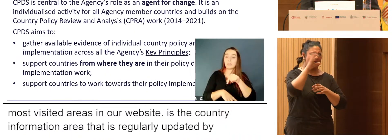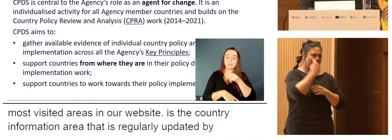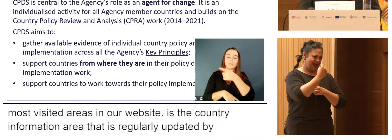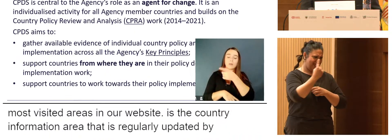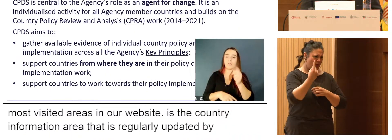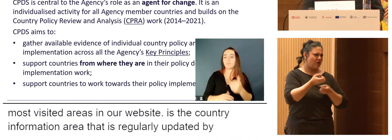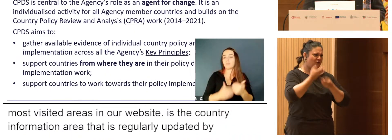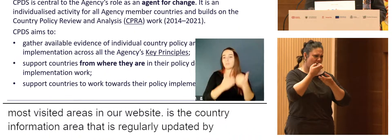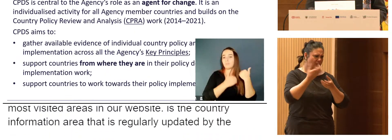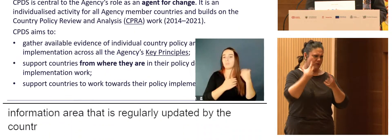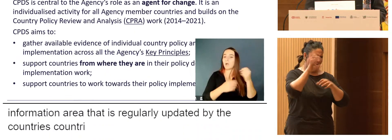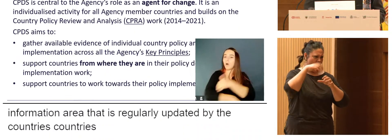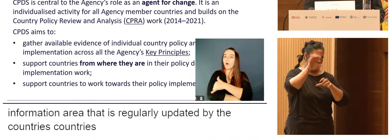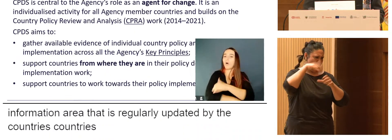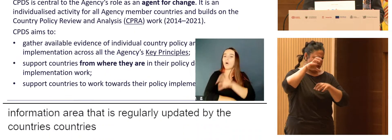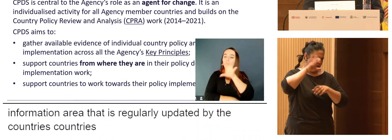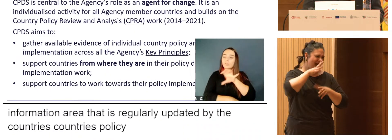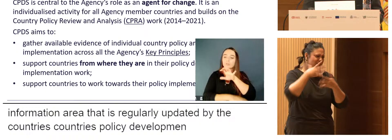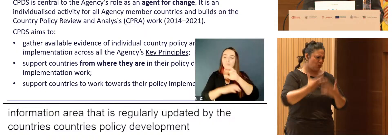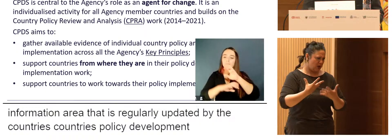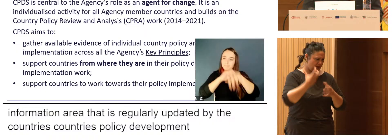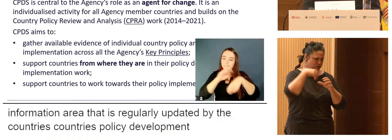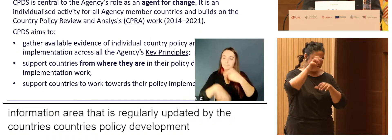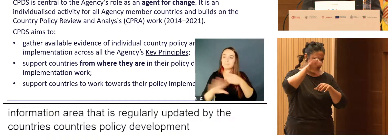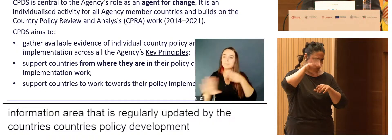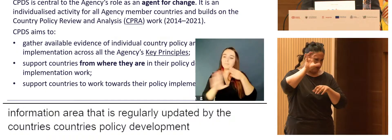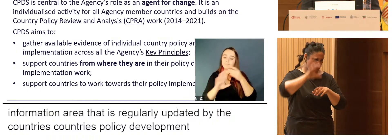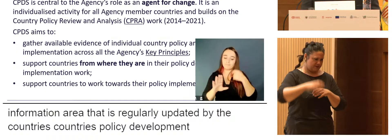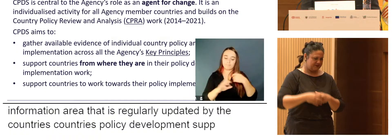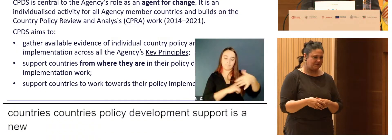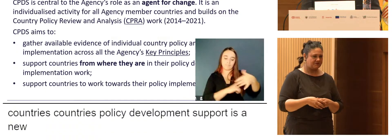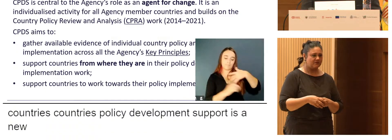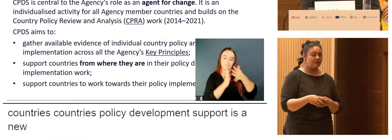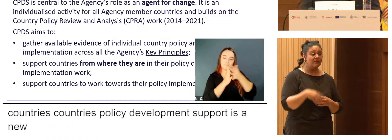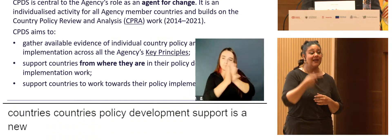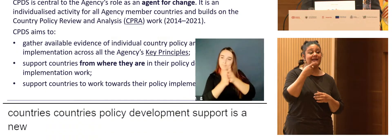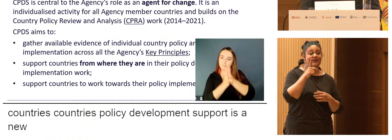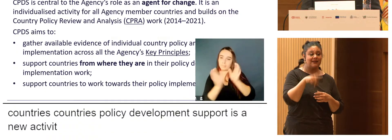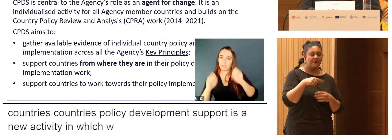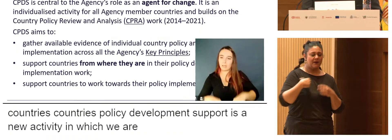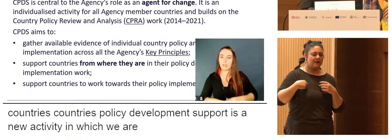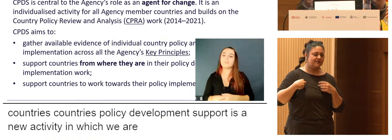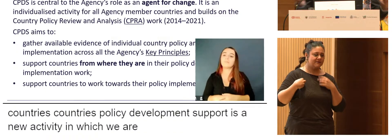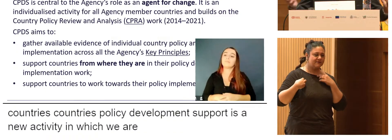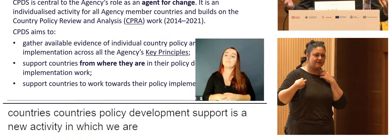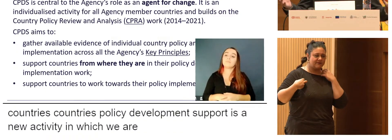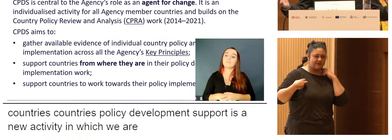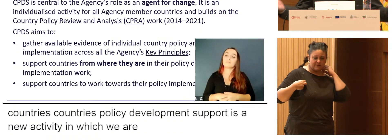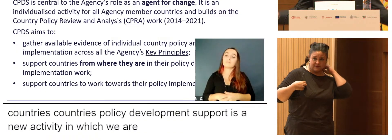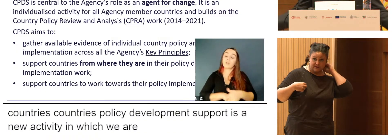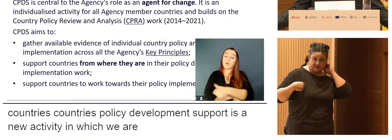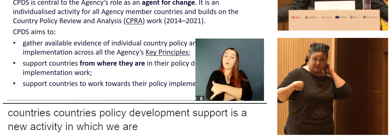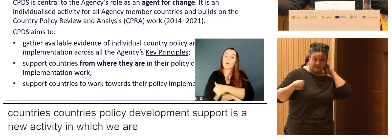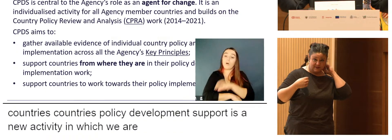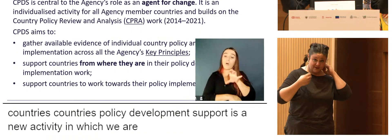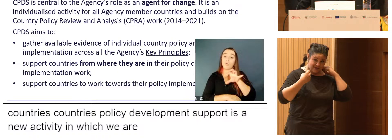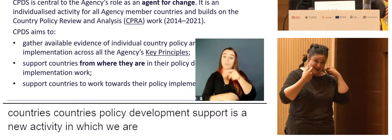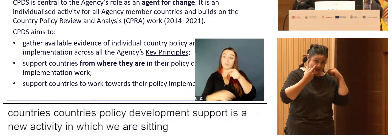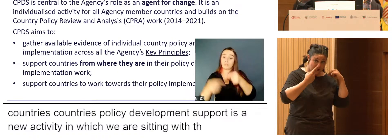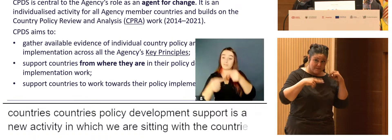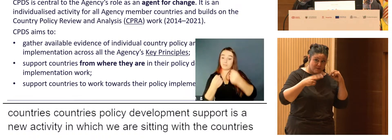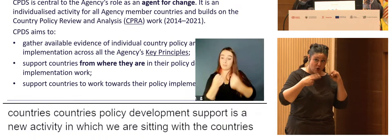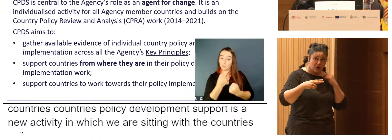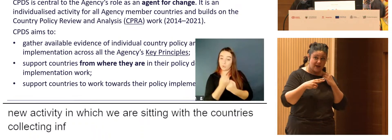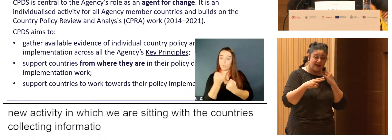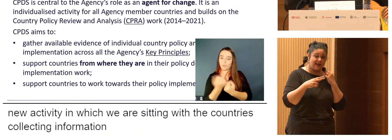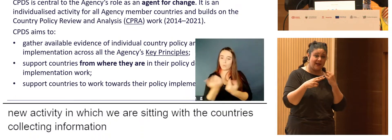Countries policy development support is a new activity in which we are sitting with the countries, collecting